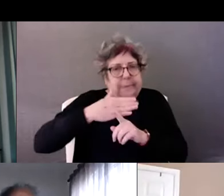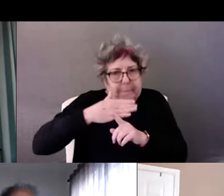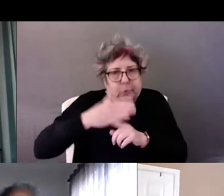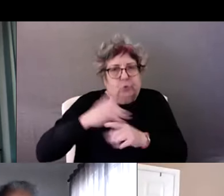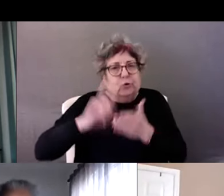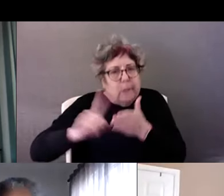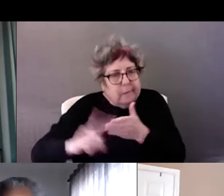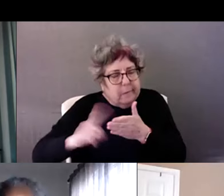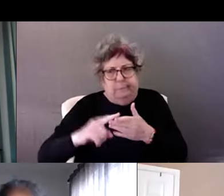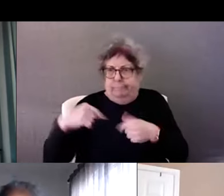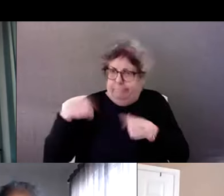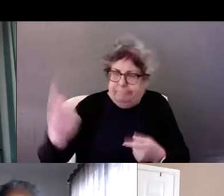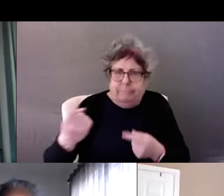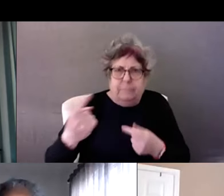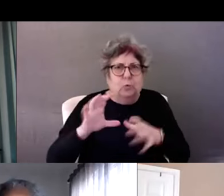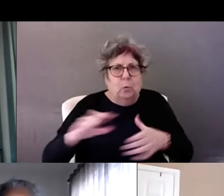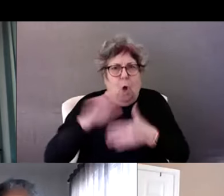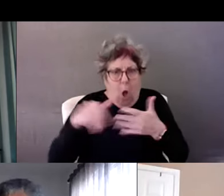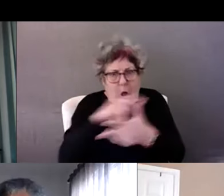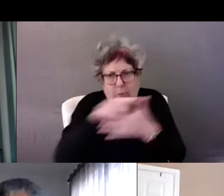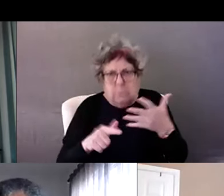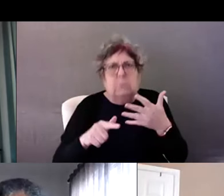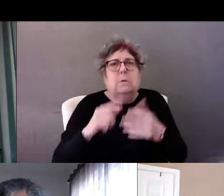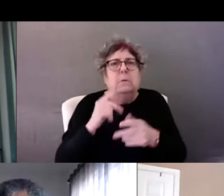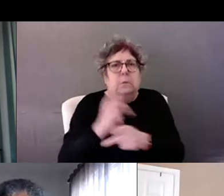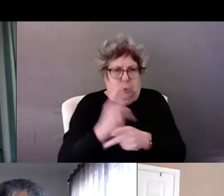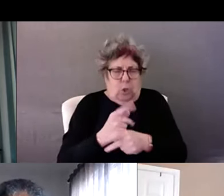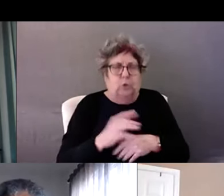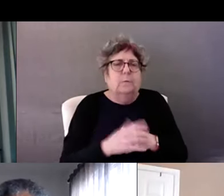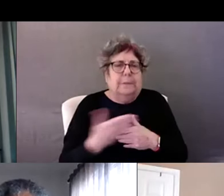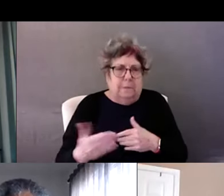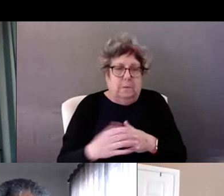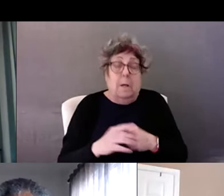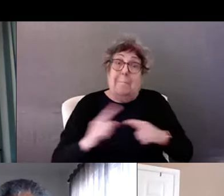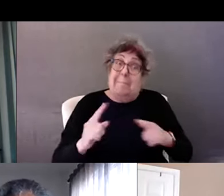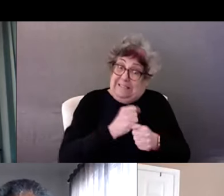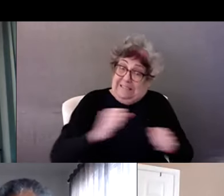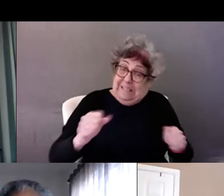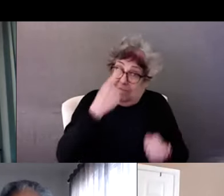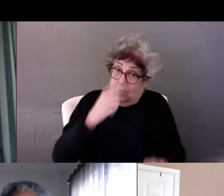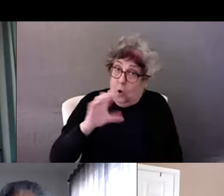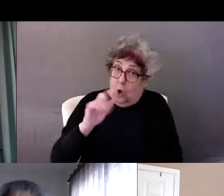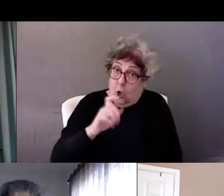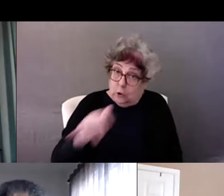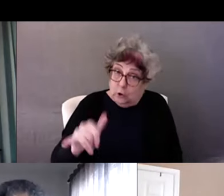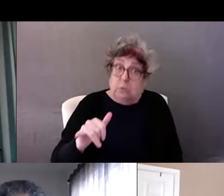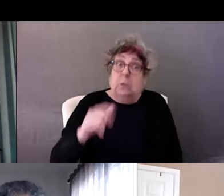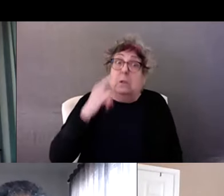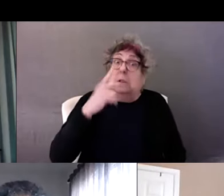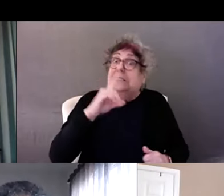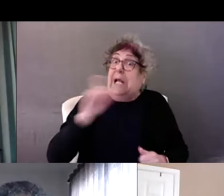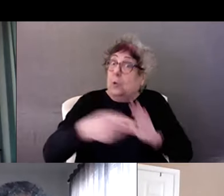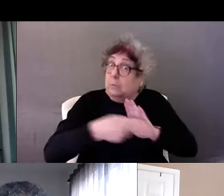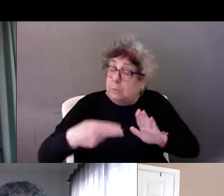time. But the question is, you know, is it safe for clergy who've been diagnosed, who are still testing positive, to go back around their